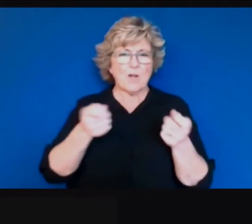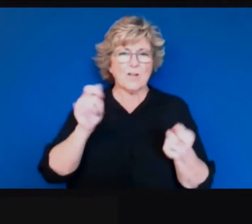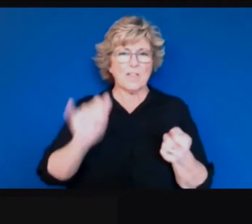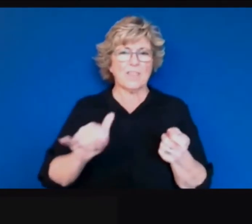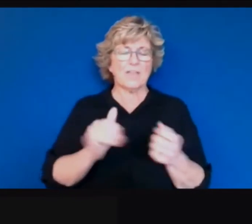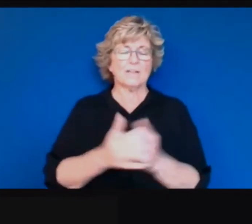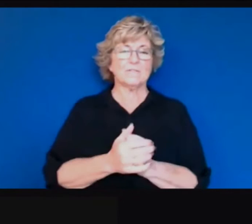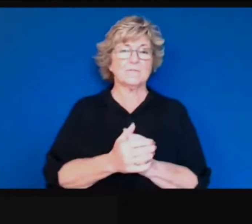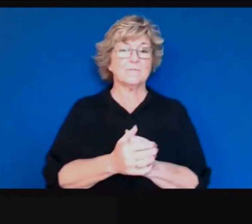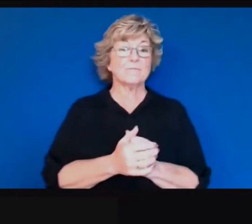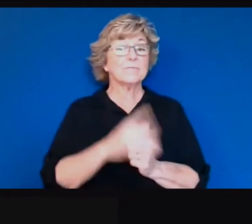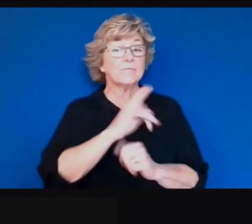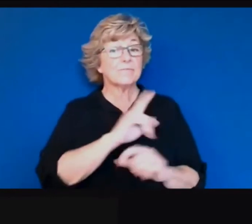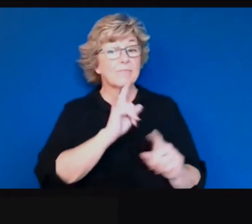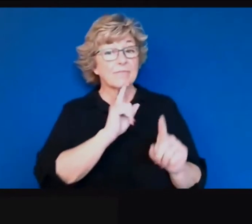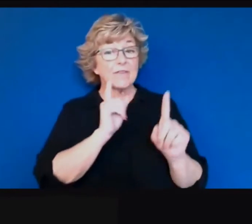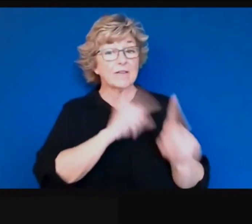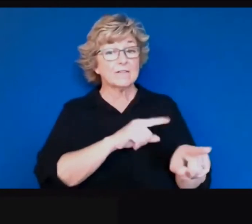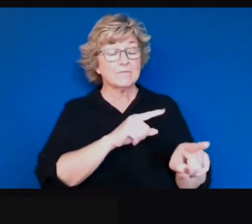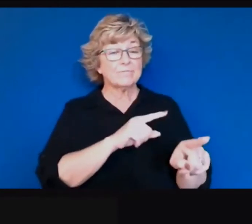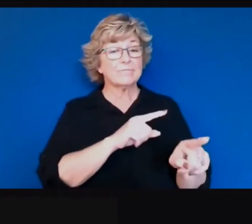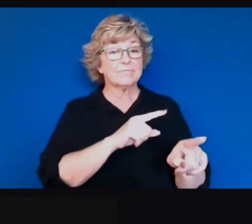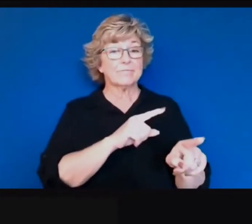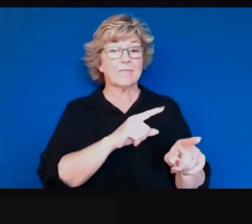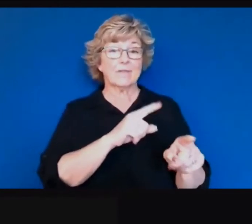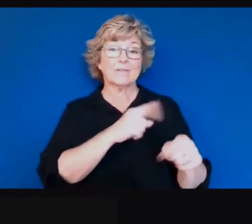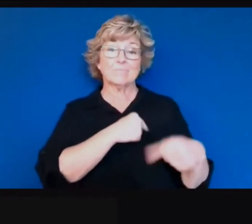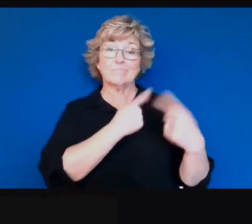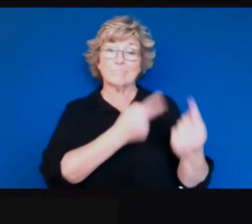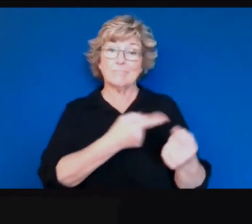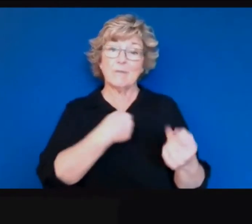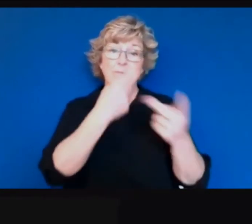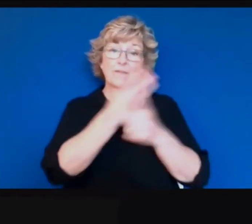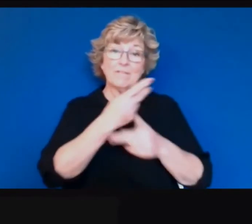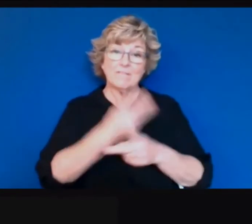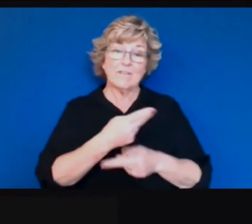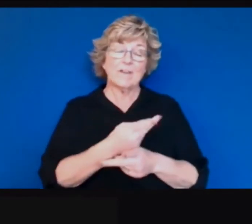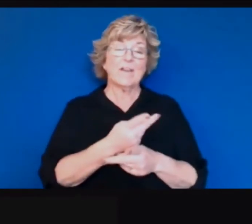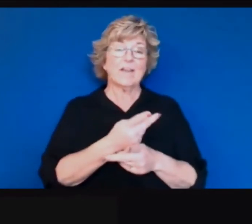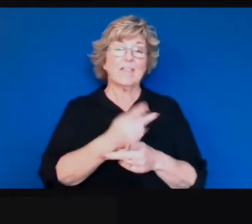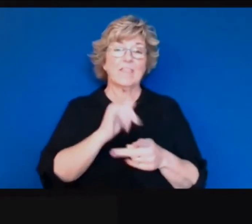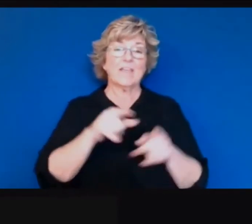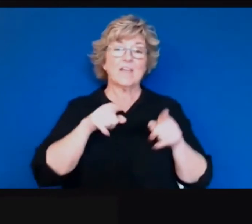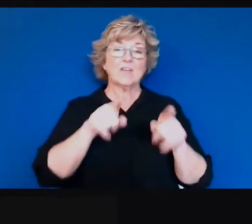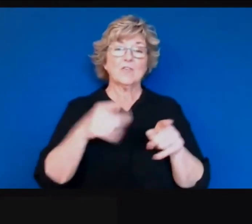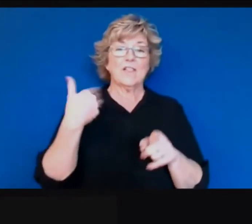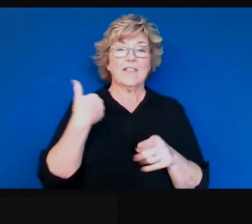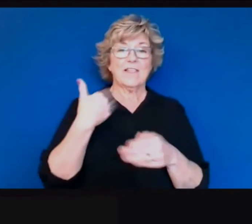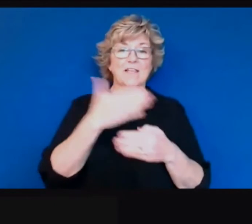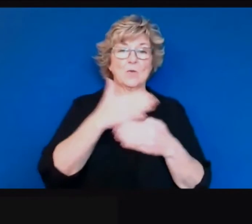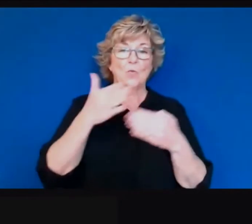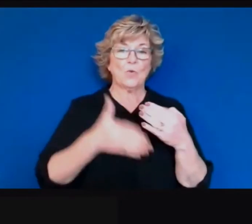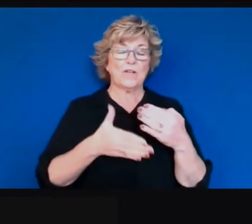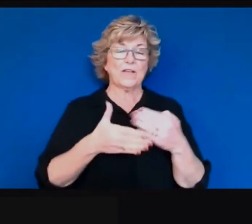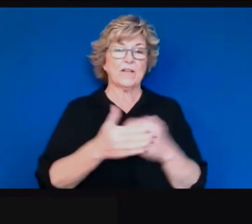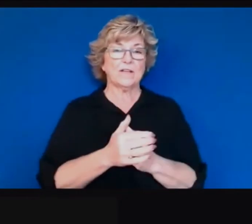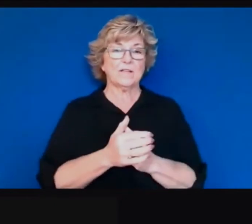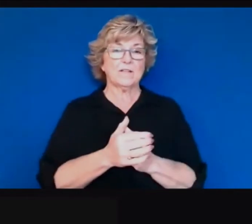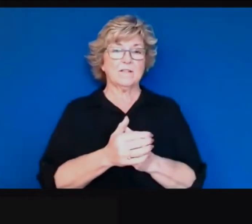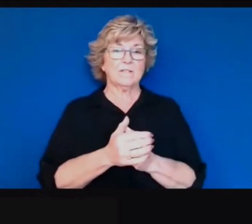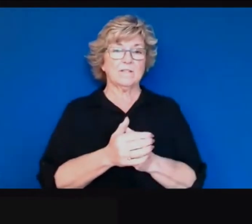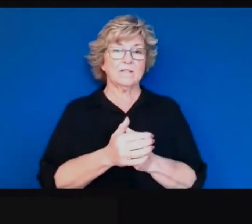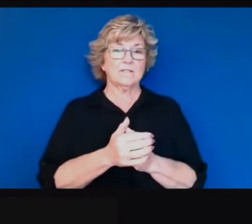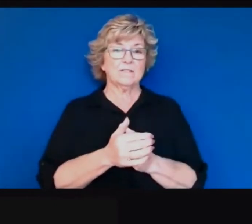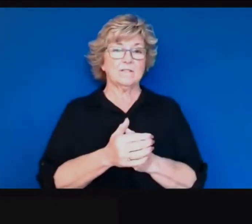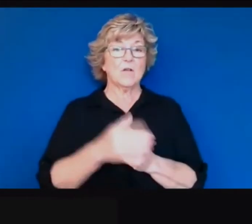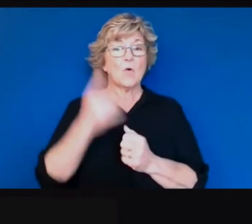been answering those questions, including over the weekend. And I should note, one of the things that was missing from the federal request slide